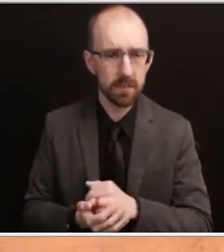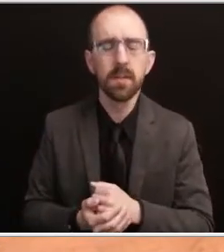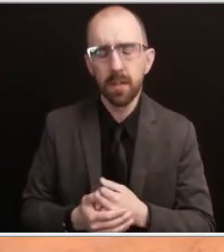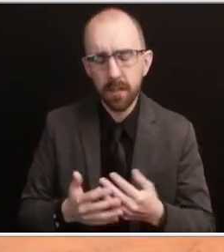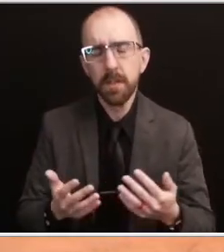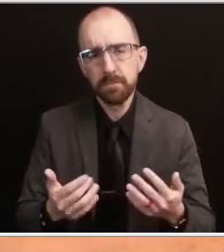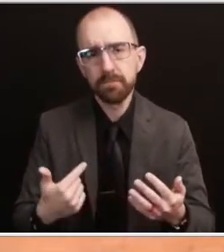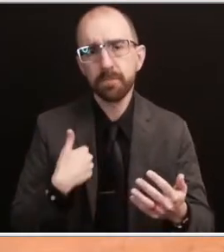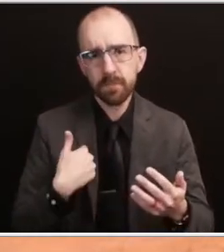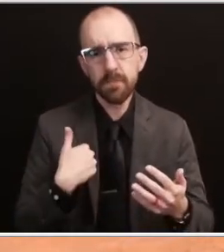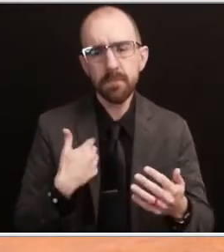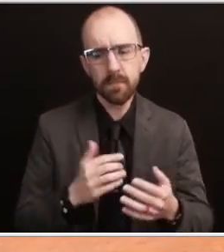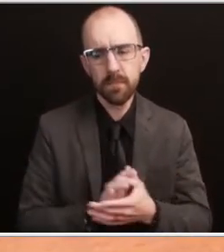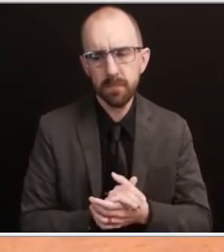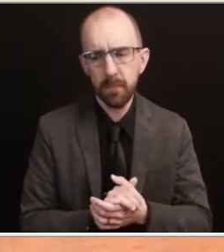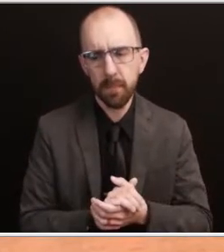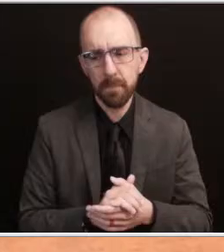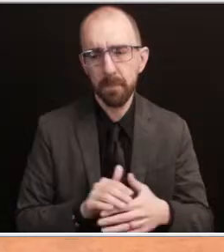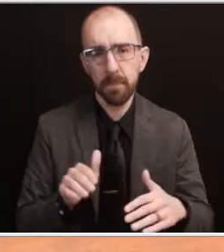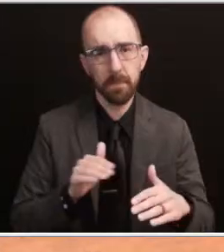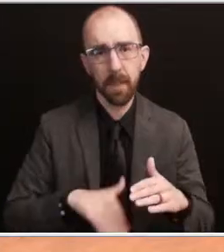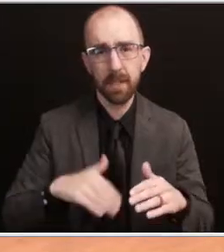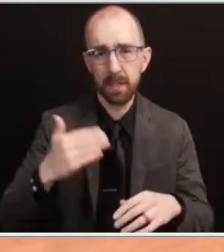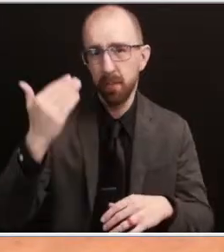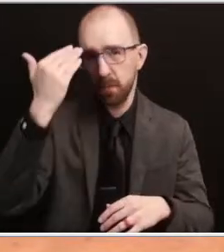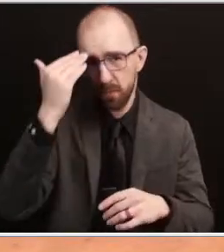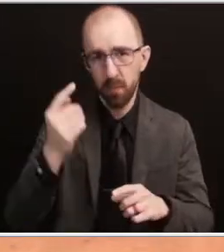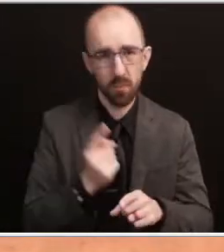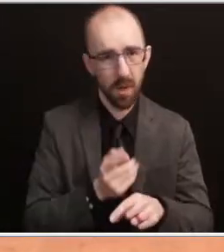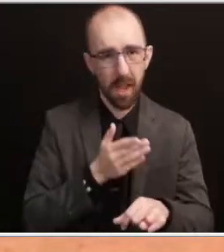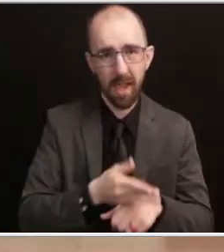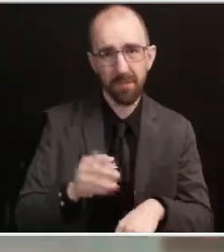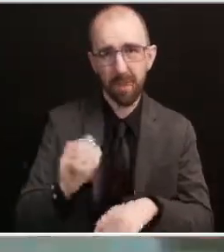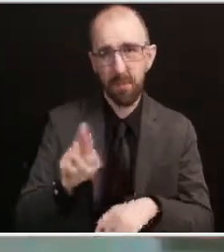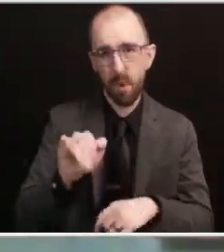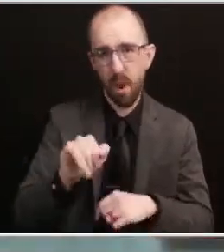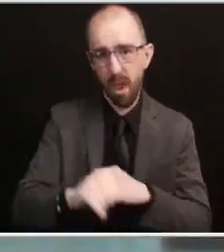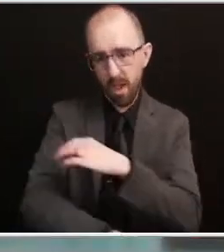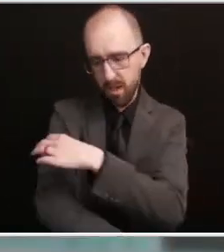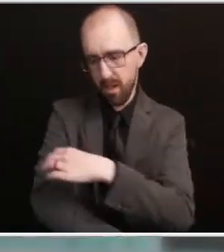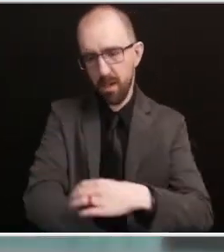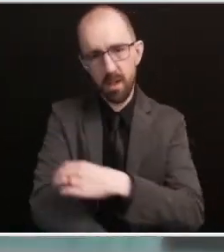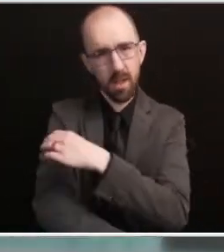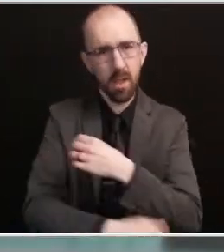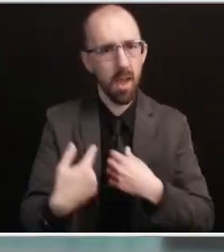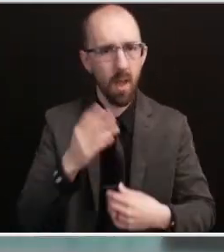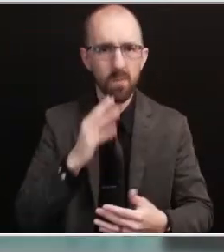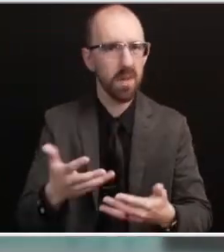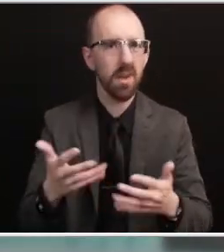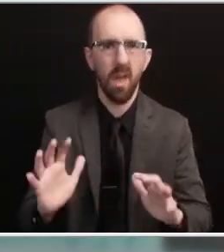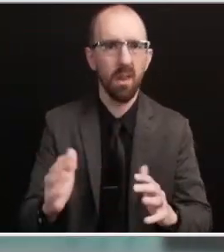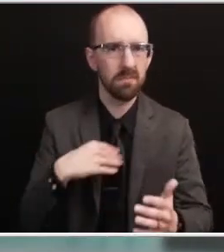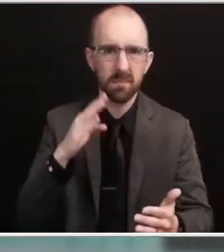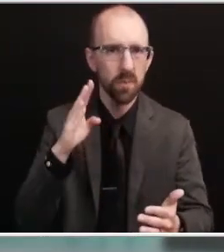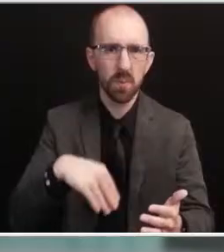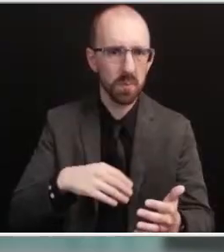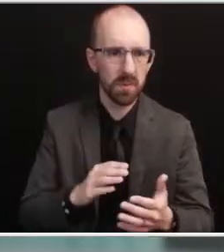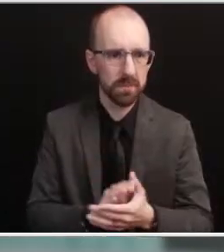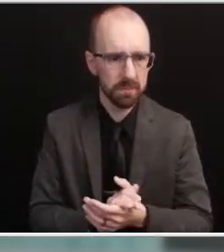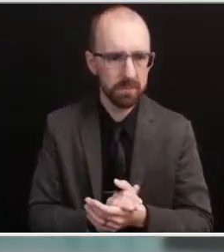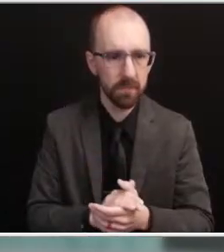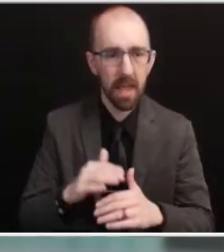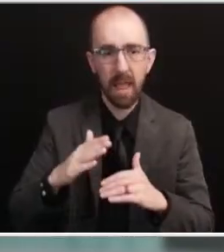I basically knew, especially right after the MRI, that I was going to be done at least